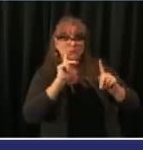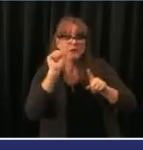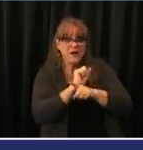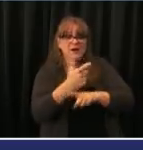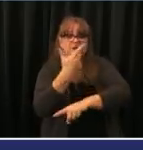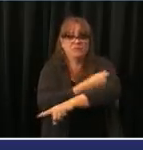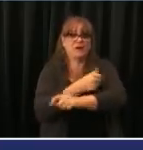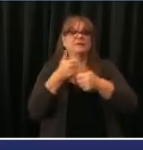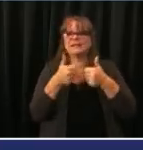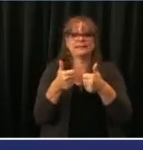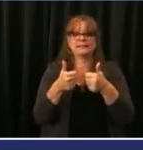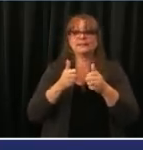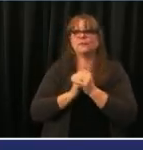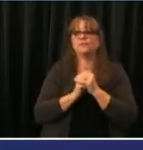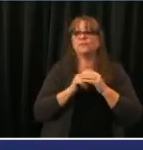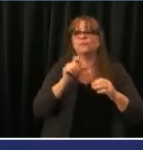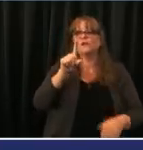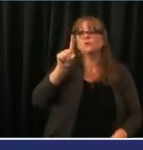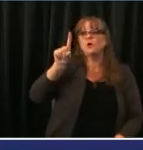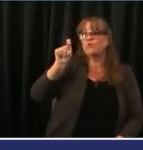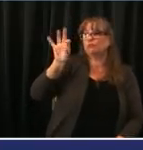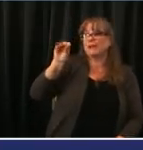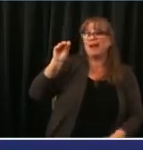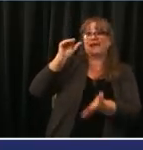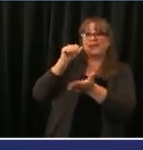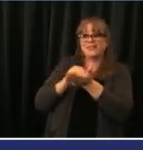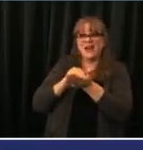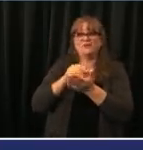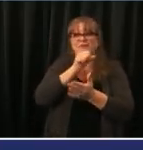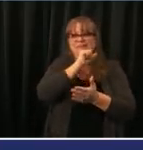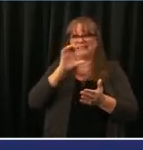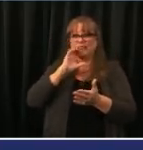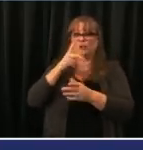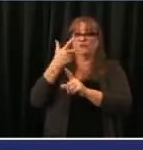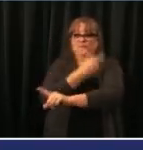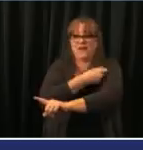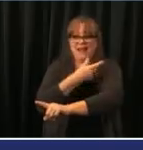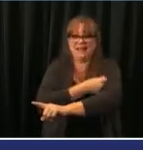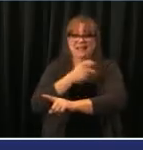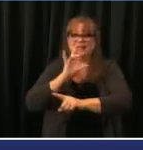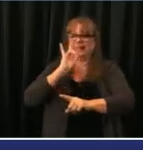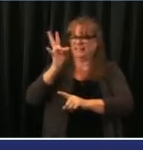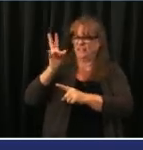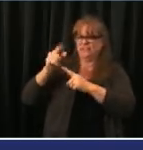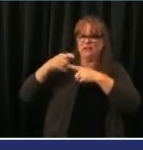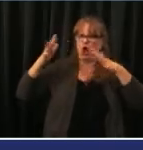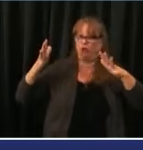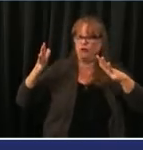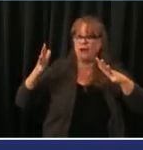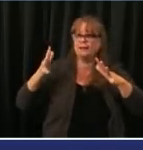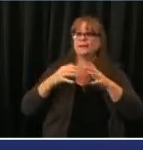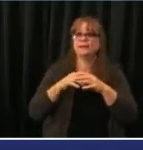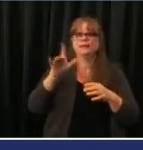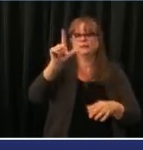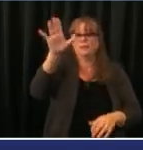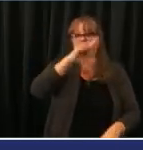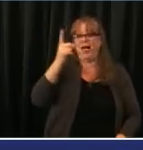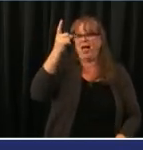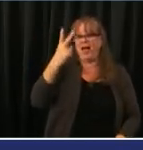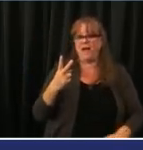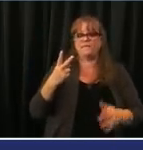190,995 Coloradans aged 70 up, which means that we're just under halfway to our goal. Today, we should be, with the vaccinations from today, we should be halfway to